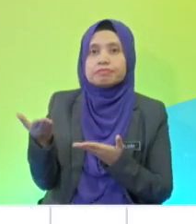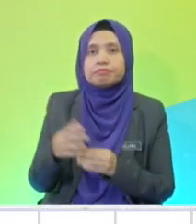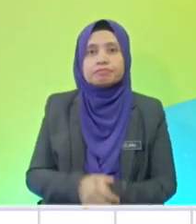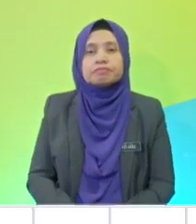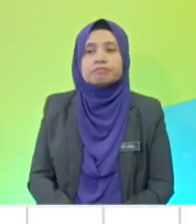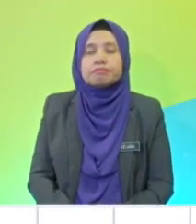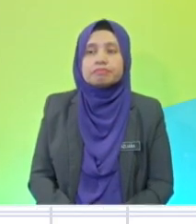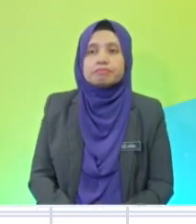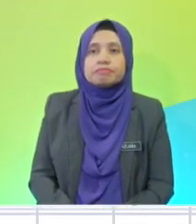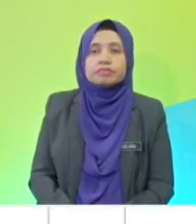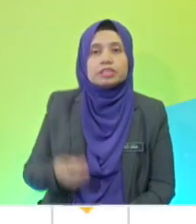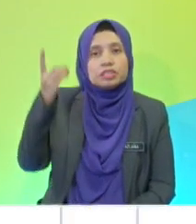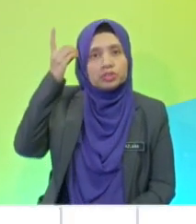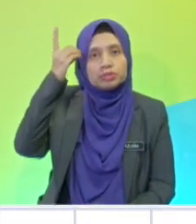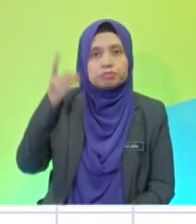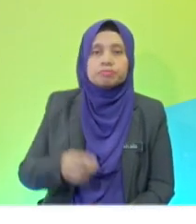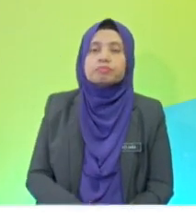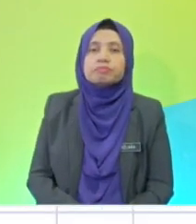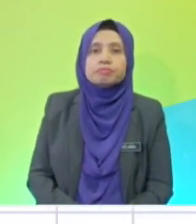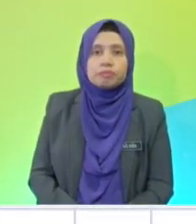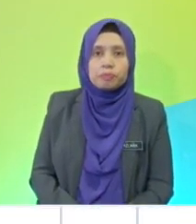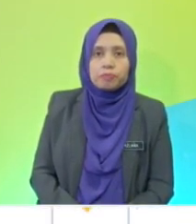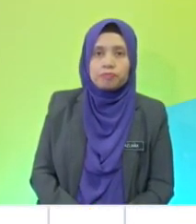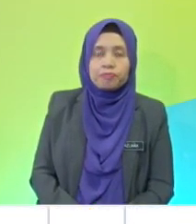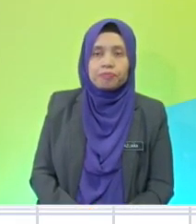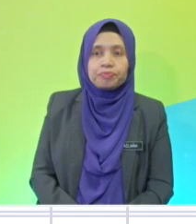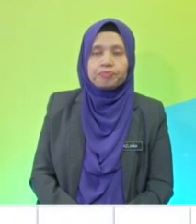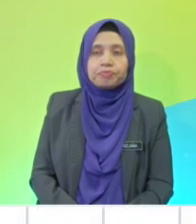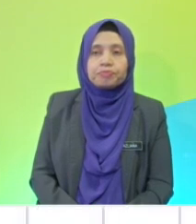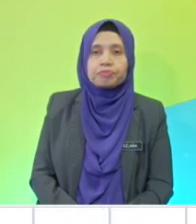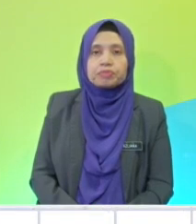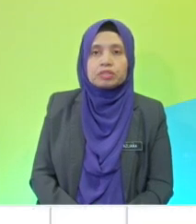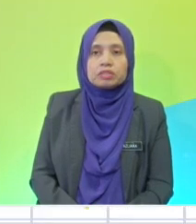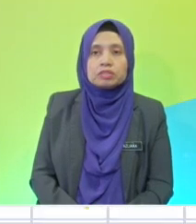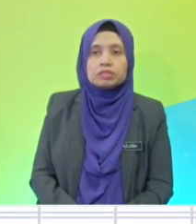Who like to answer the Damien. questions? Yes, Damien.